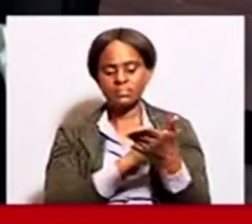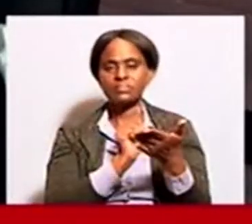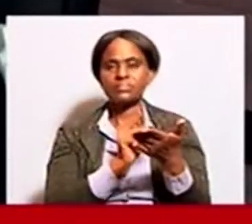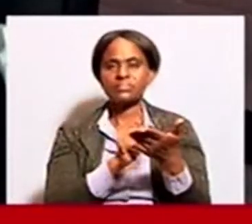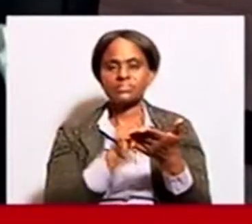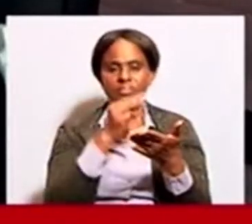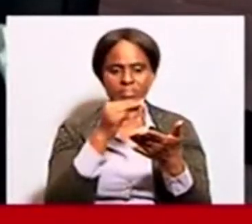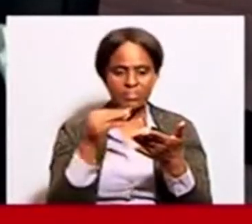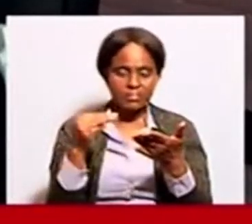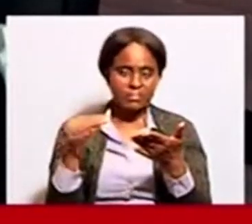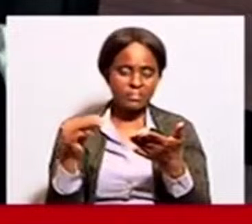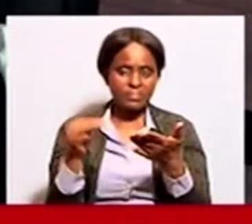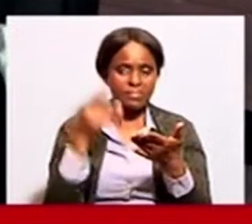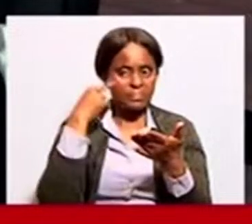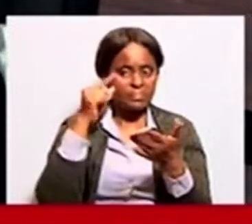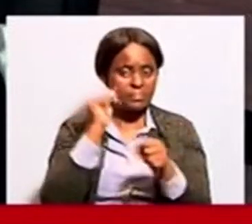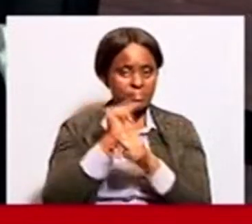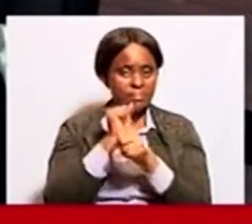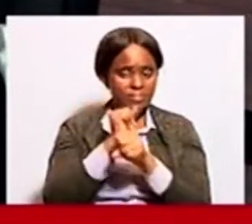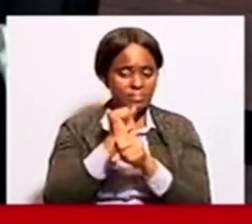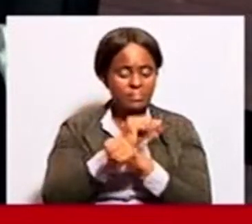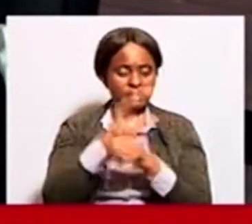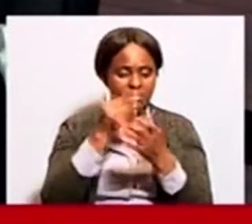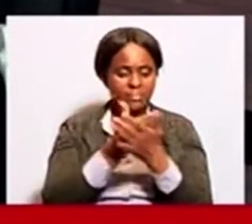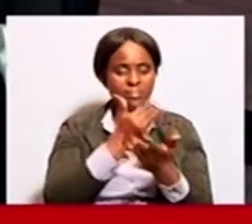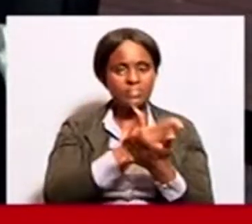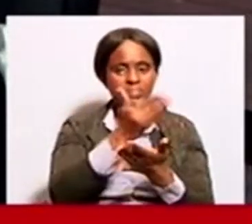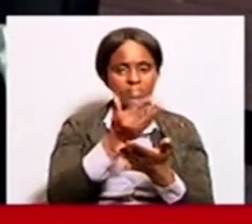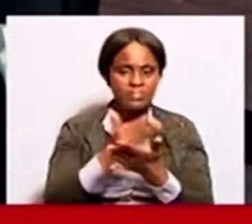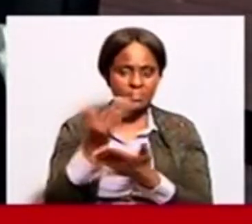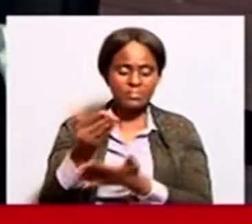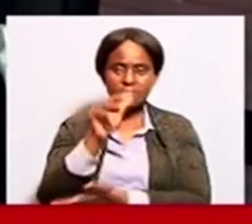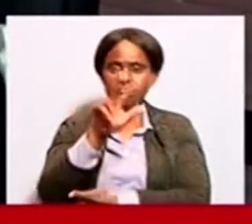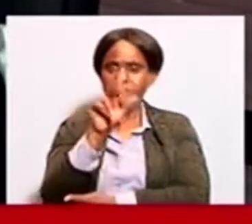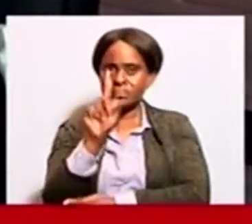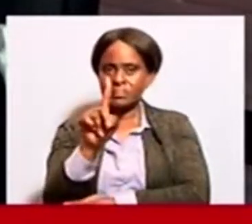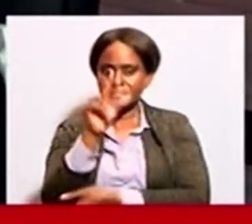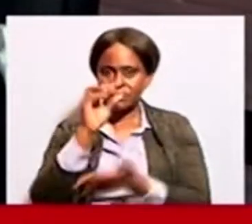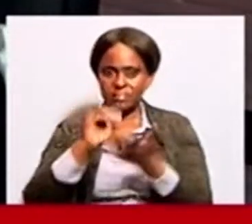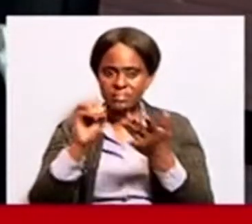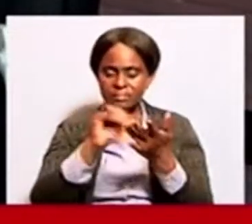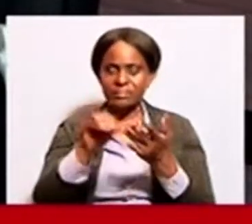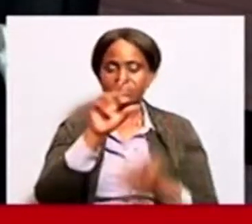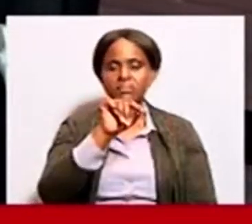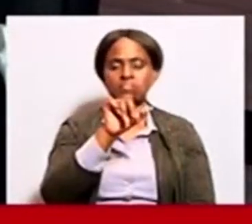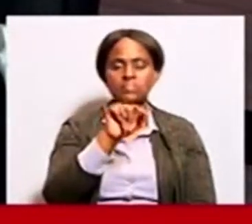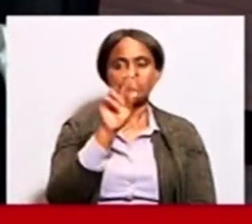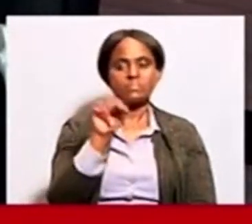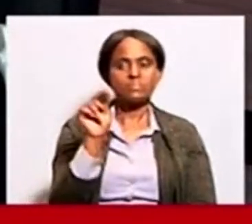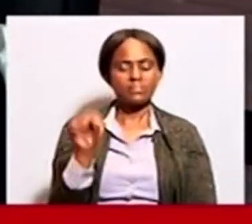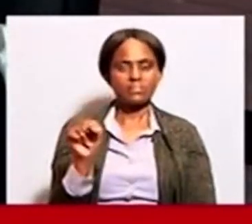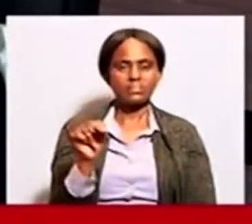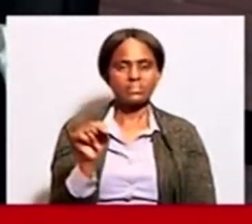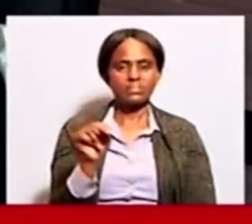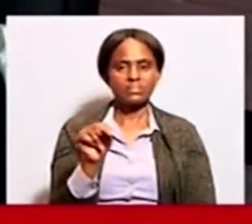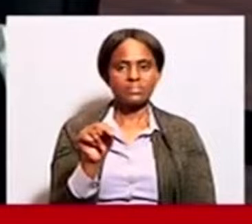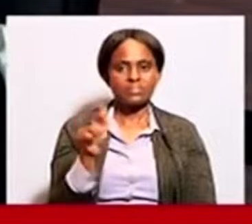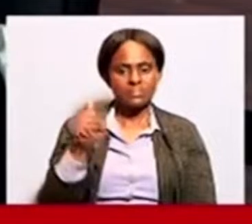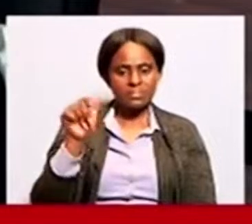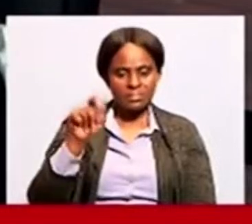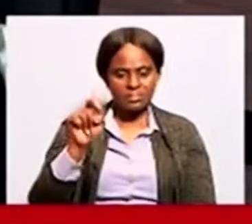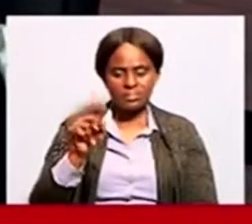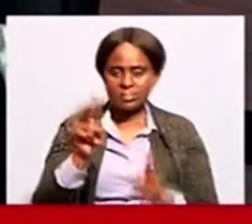the materials for the works were procured on 31st October 2022. You needed to be